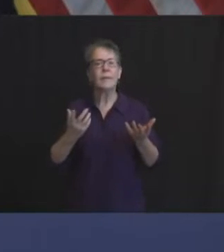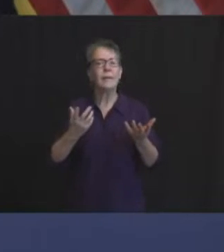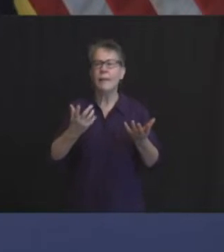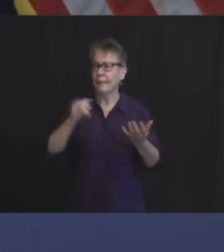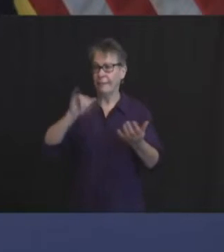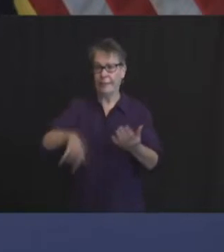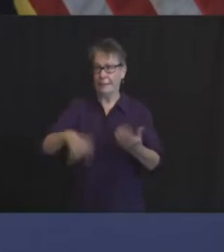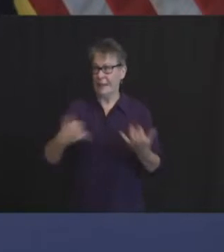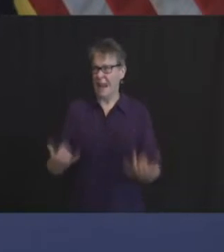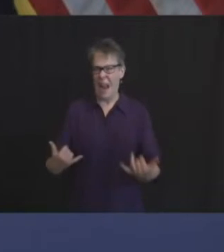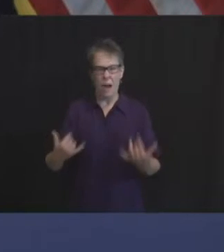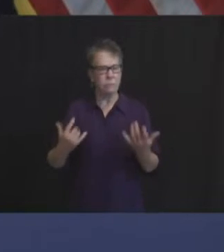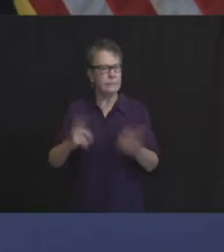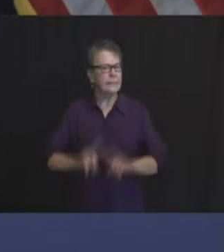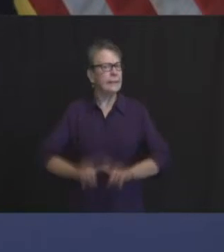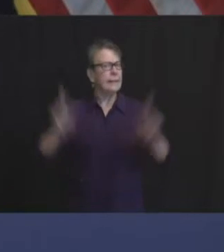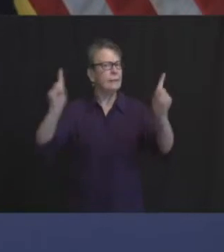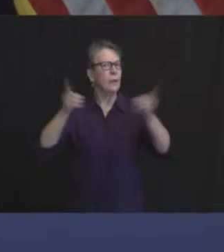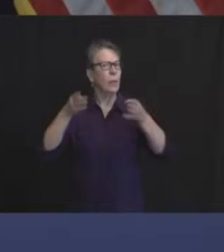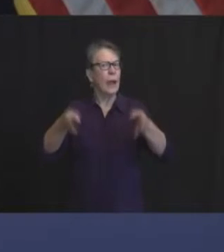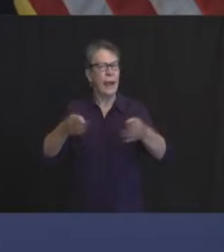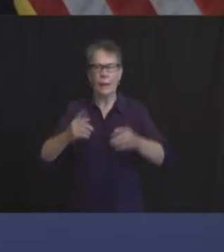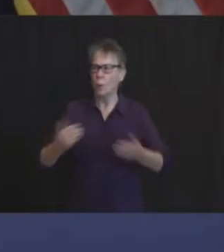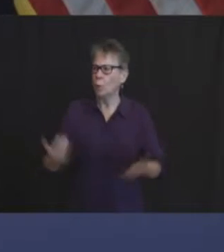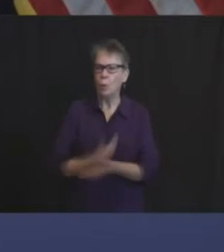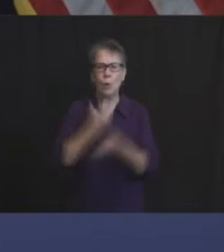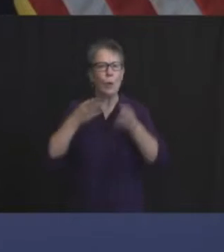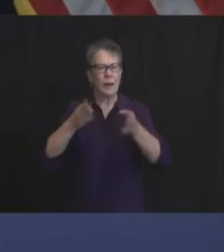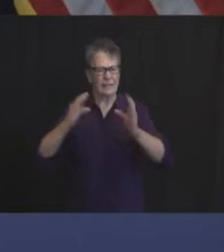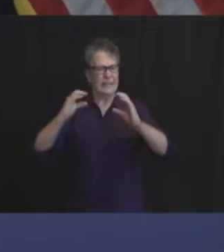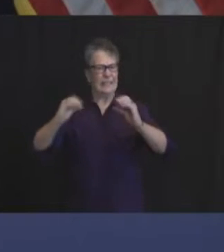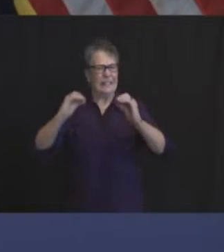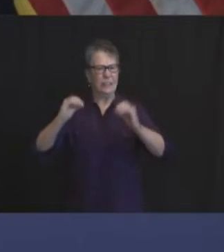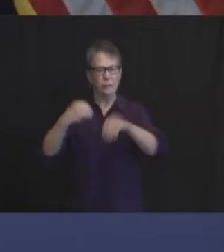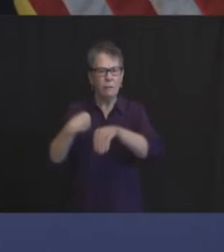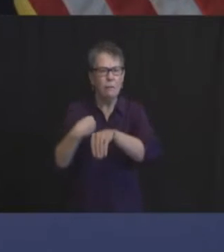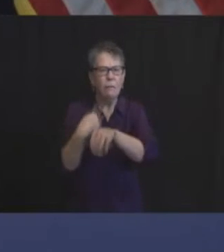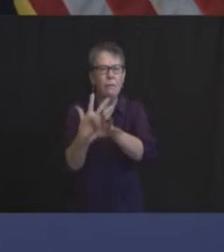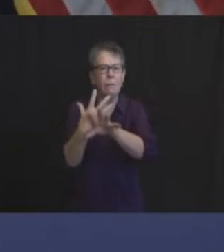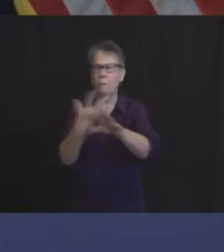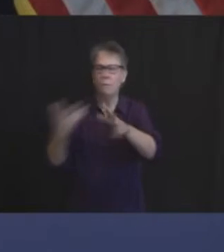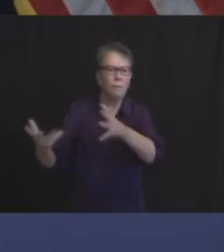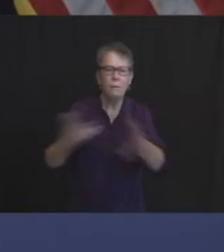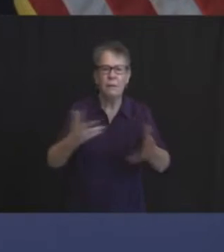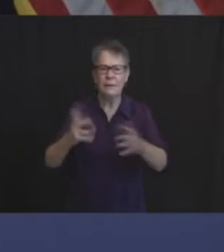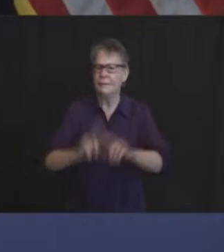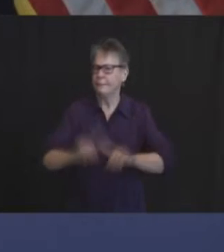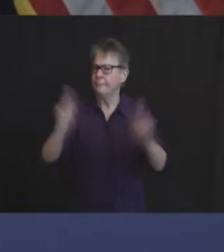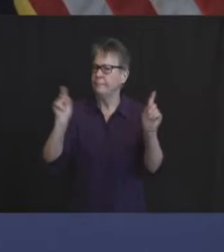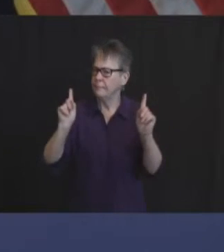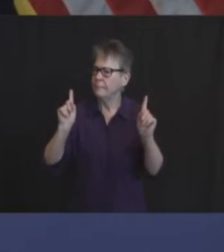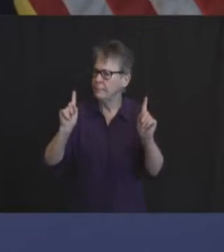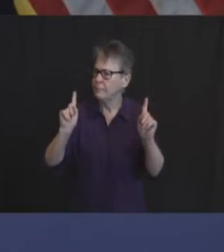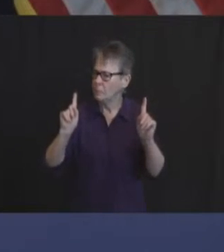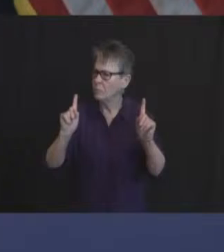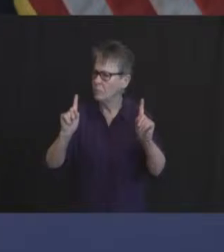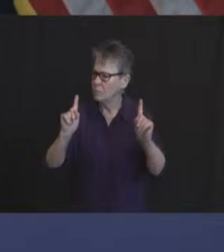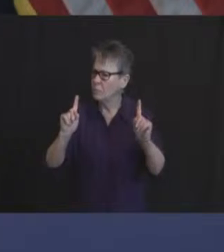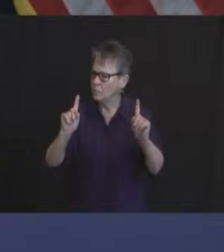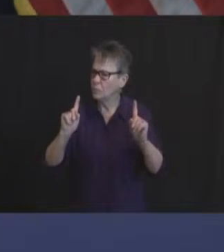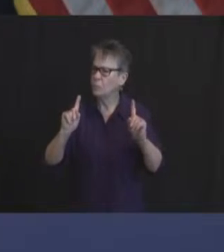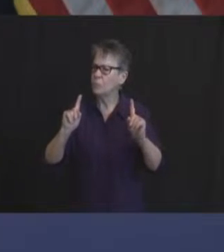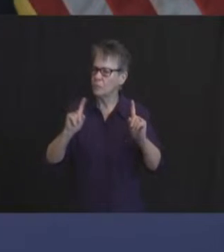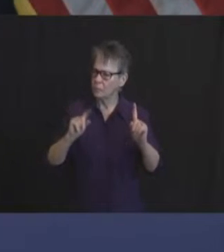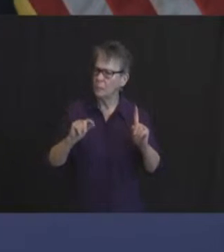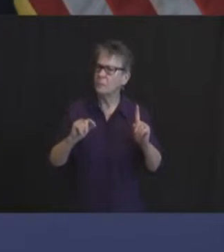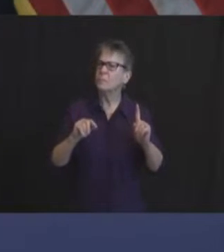data. It is also undeniable that the pandemic has forced our teachers and administrators to take on